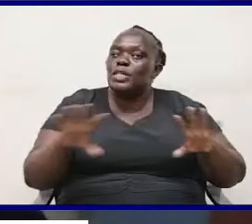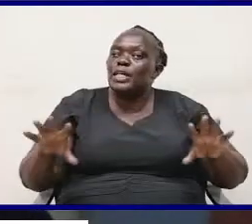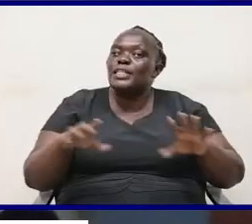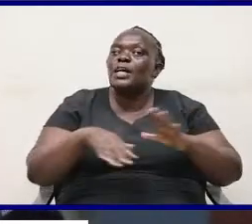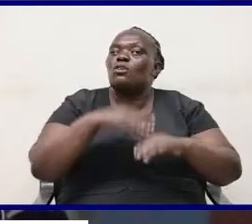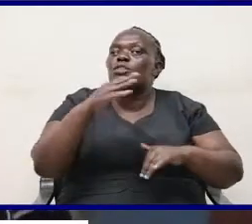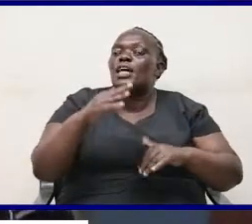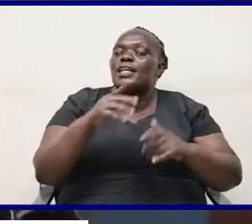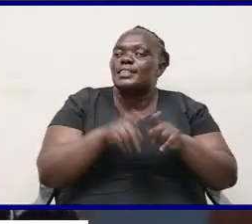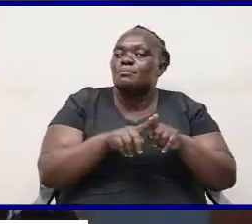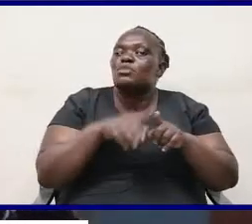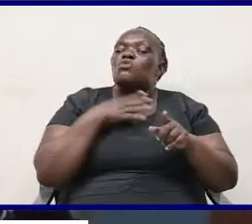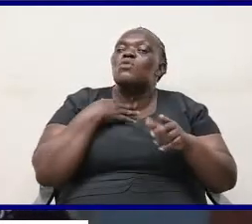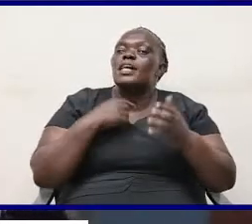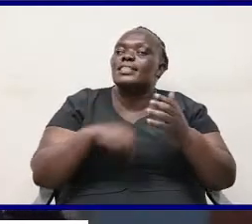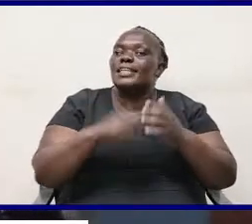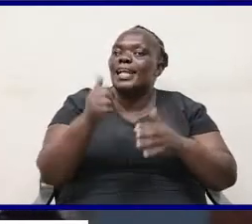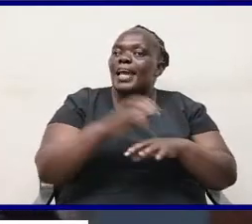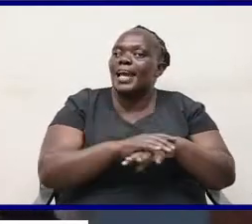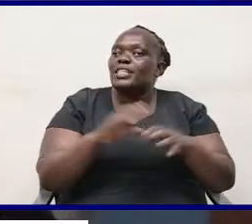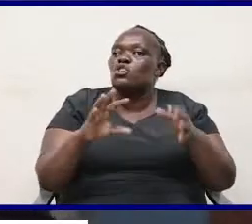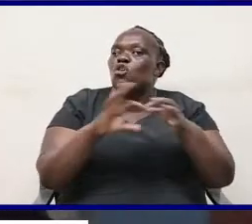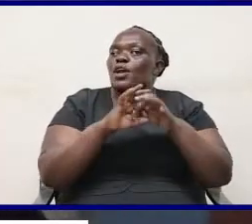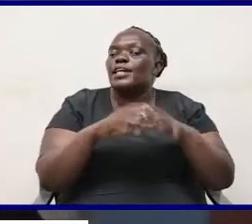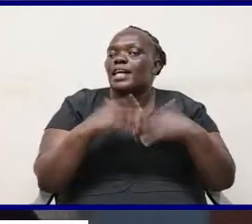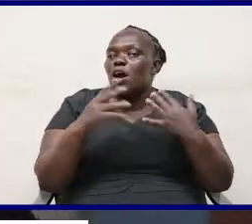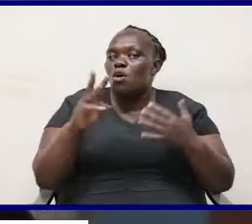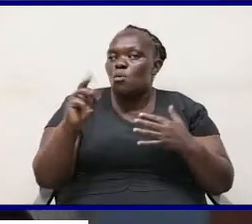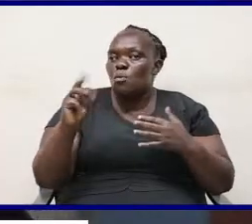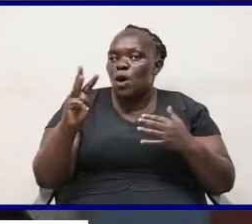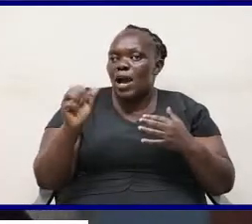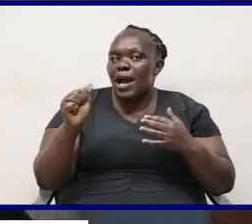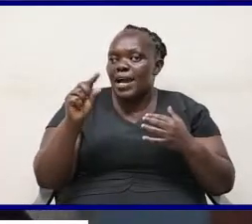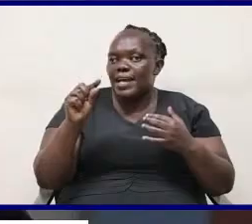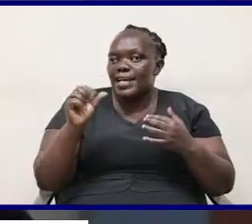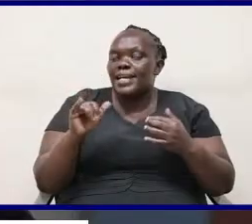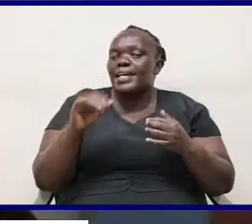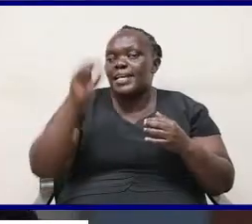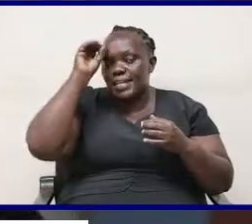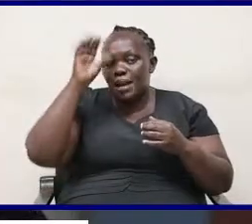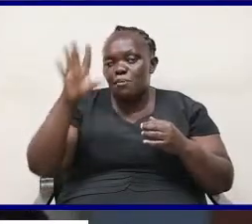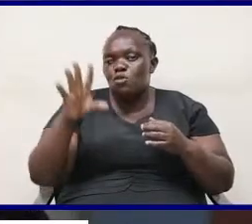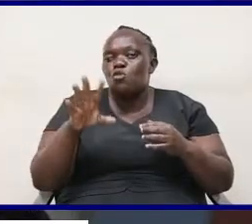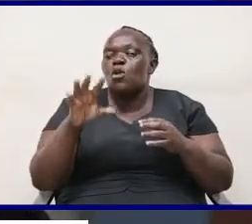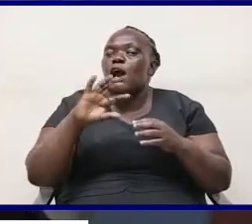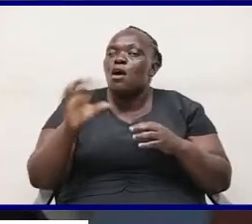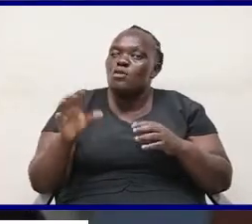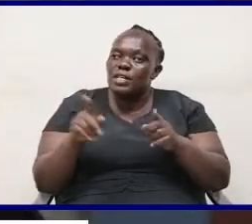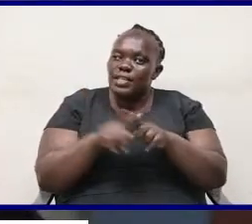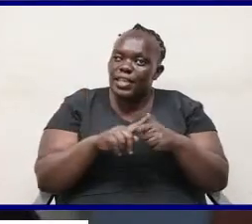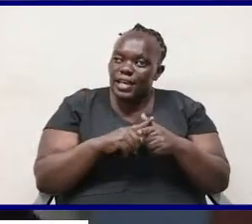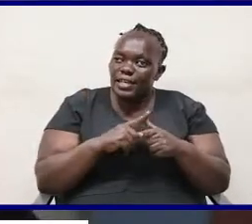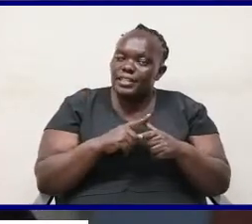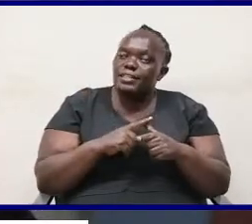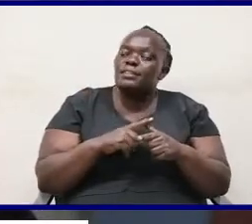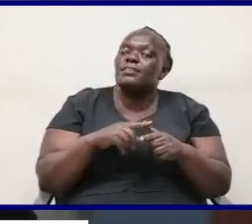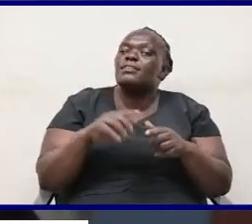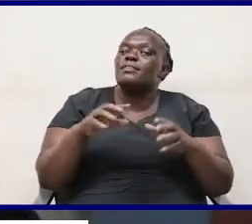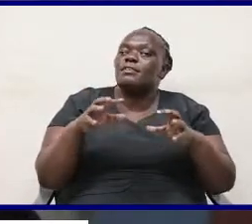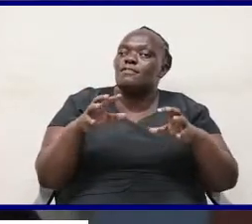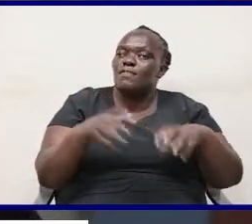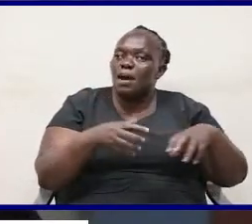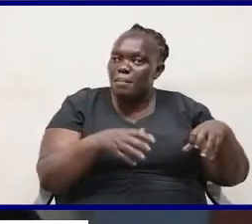nje kwa bidhaa zangu? Ni Mwangi wa Ihenya kutoka Kiambu County. Mwangi is a pig